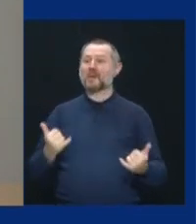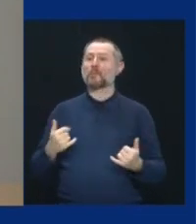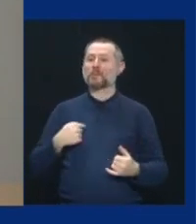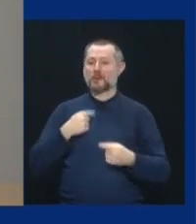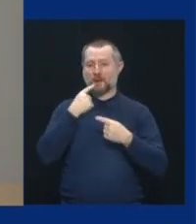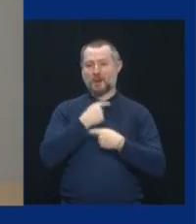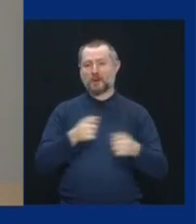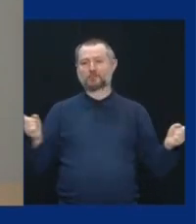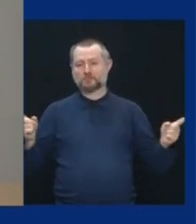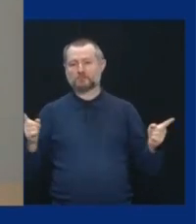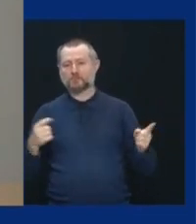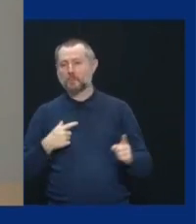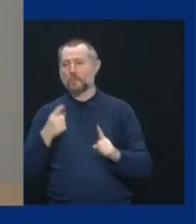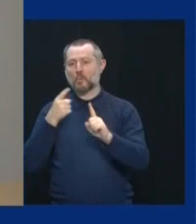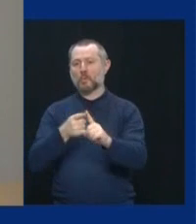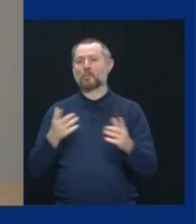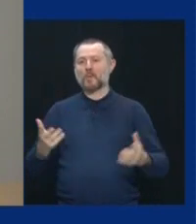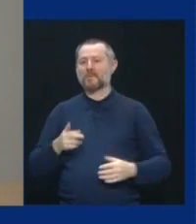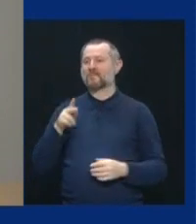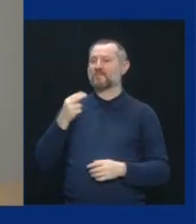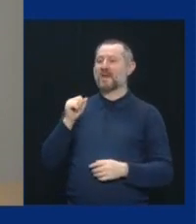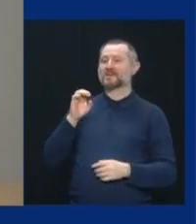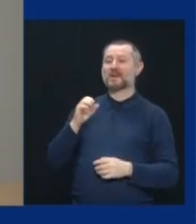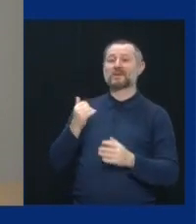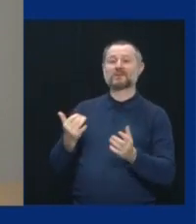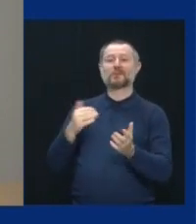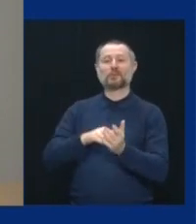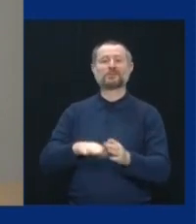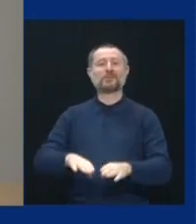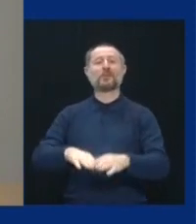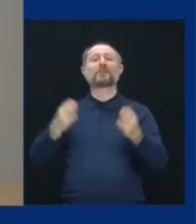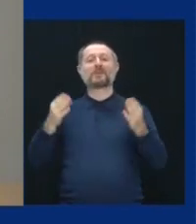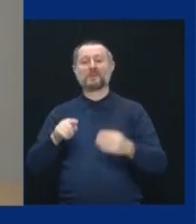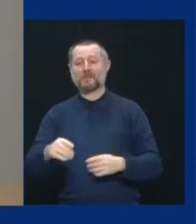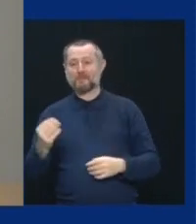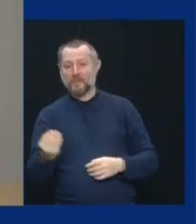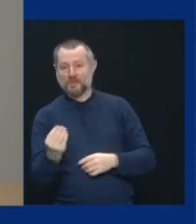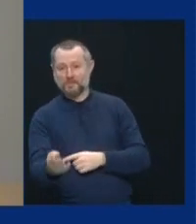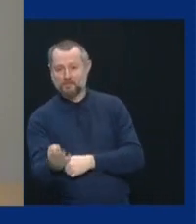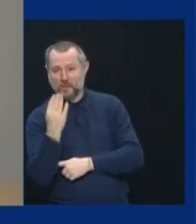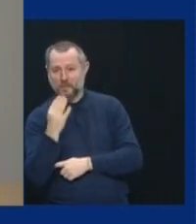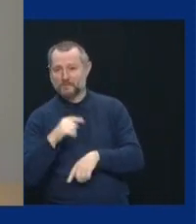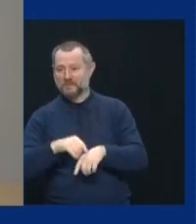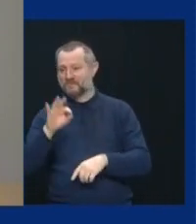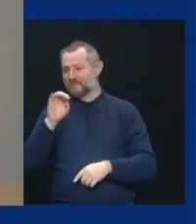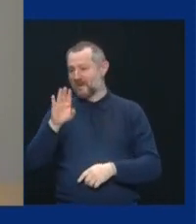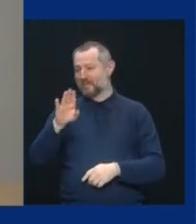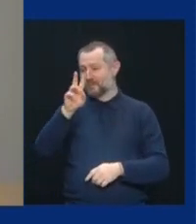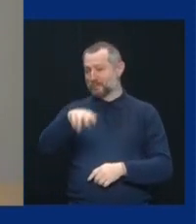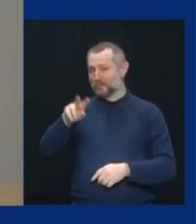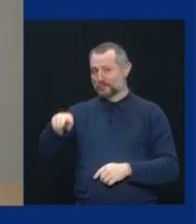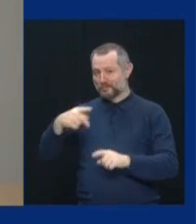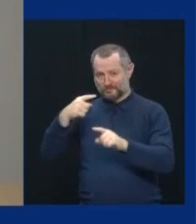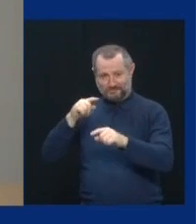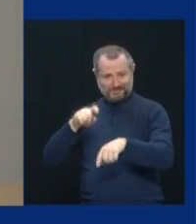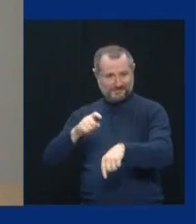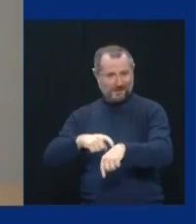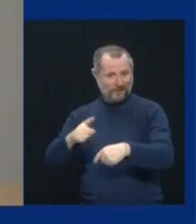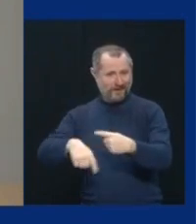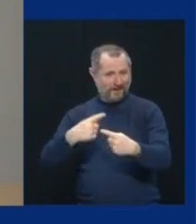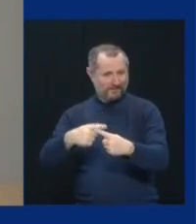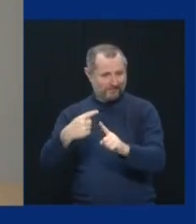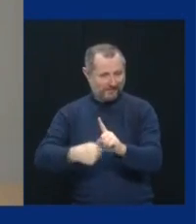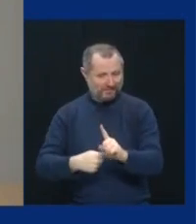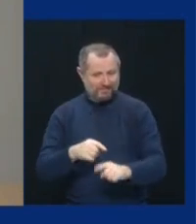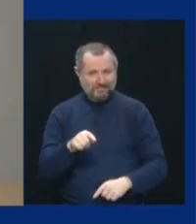of beginning a phased reopening of the subway on Monday morning, February 22nd. As we all know, the subways